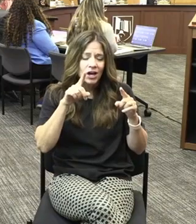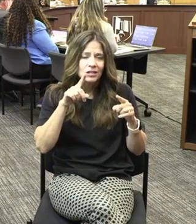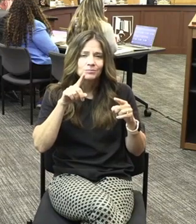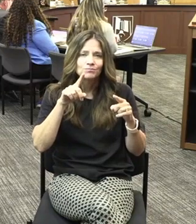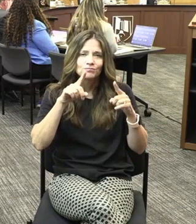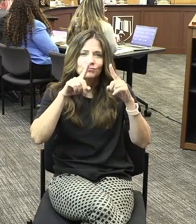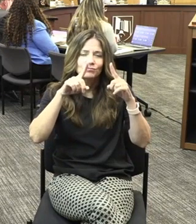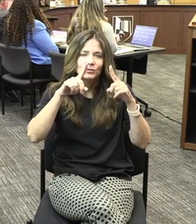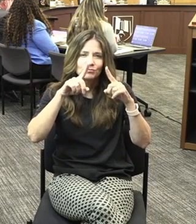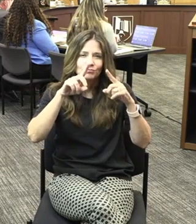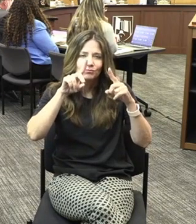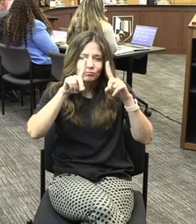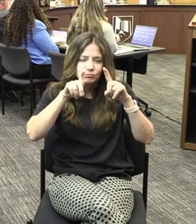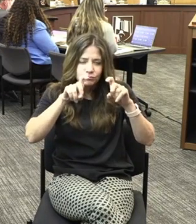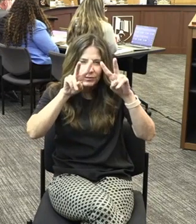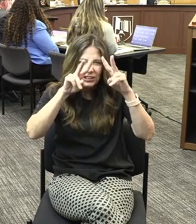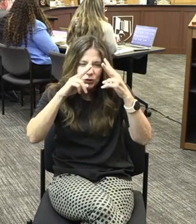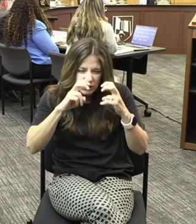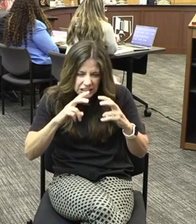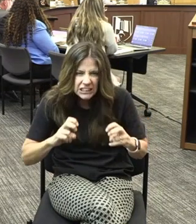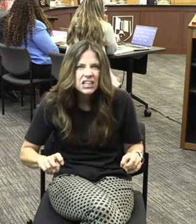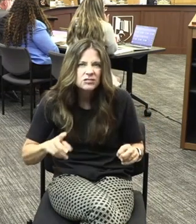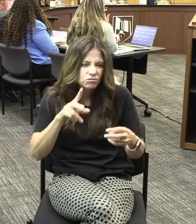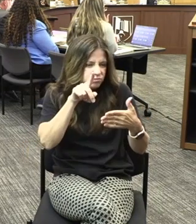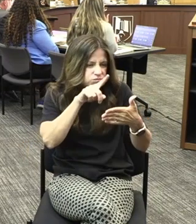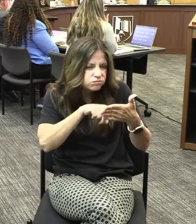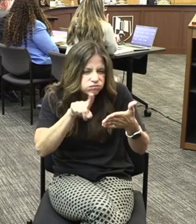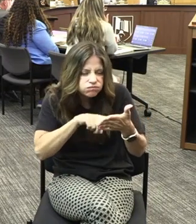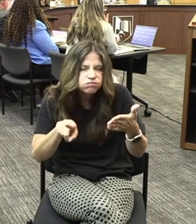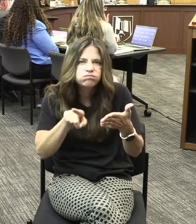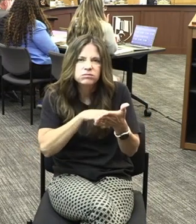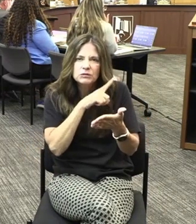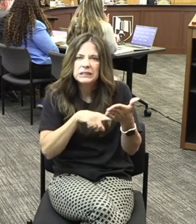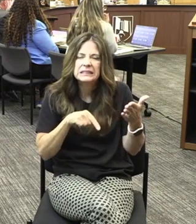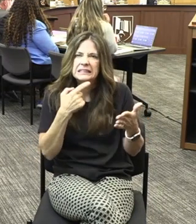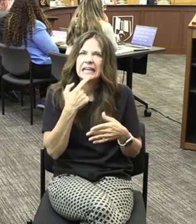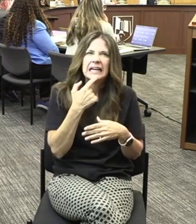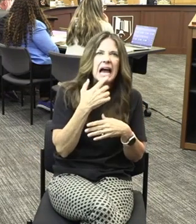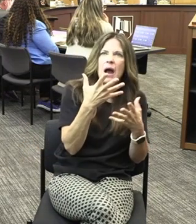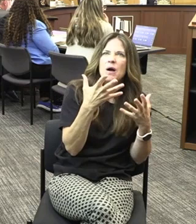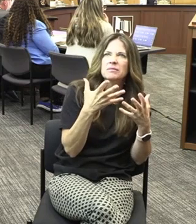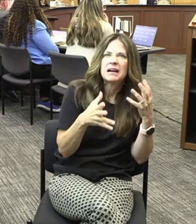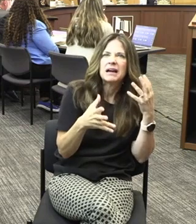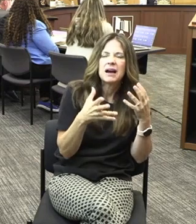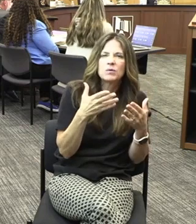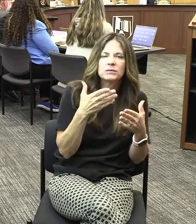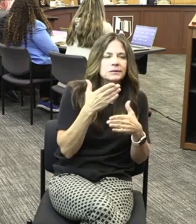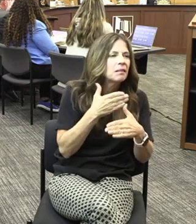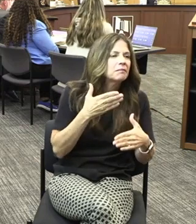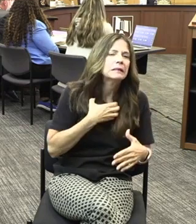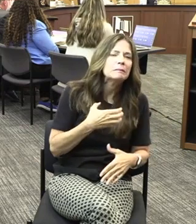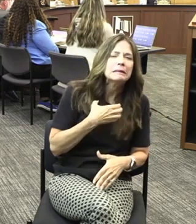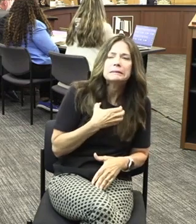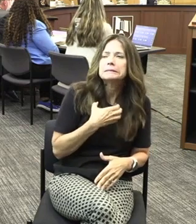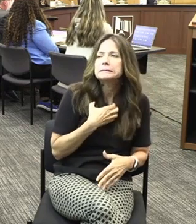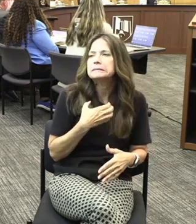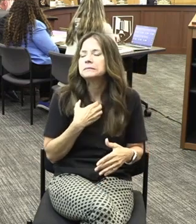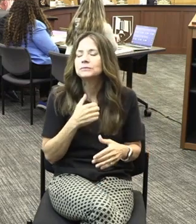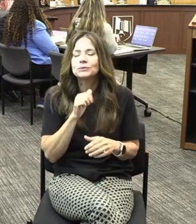do or asking for another report, or I want it this way and it's got 5 columns, I want 6. We're never going to get any